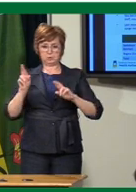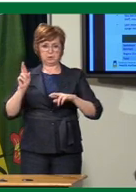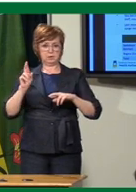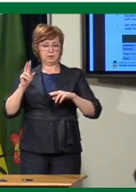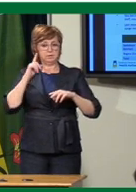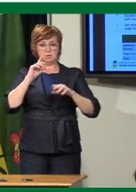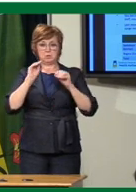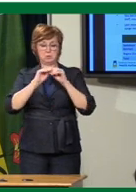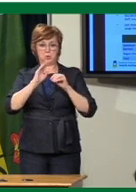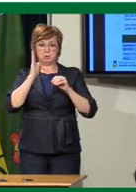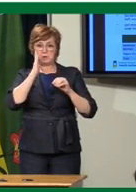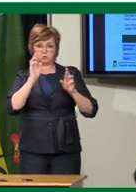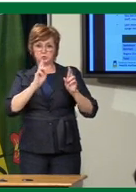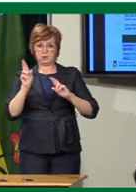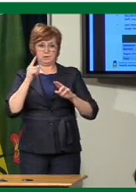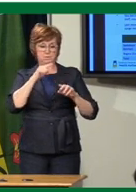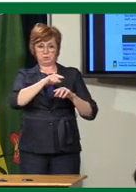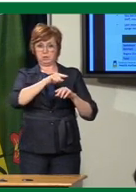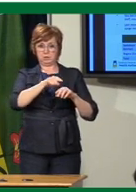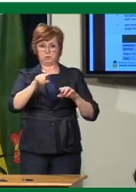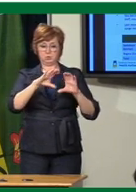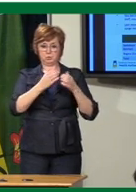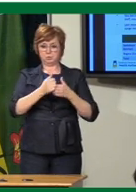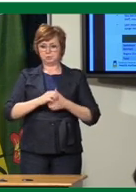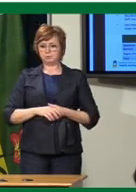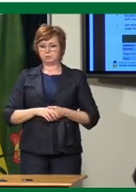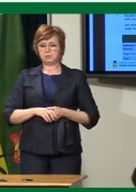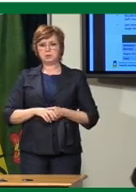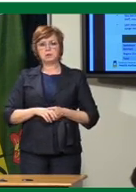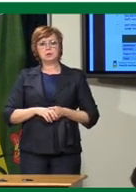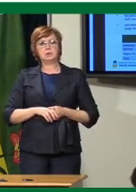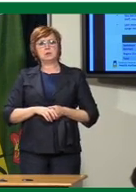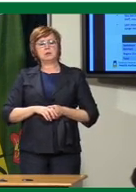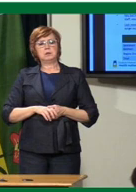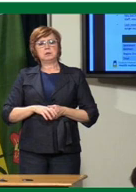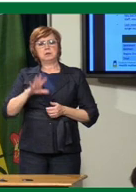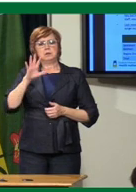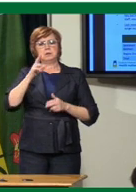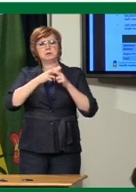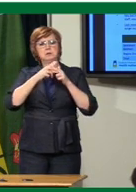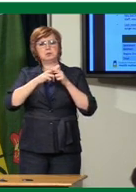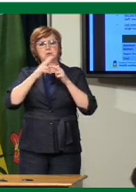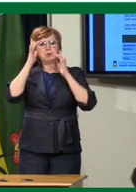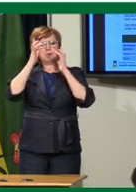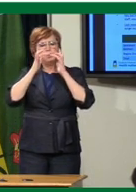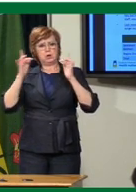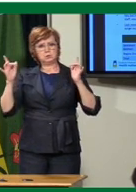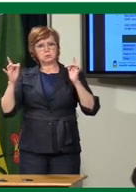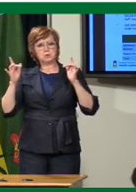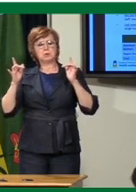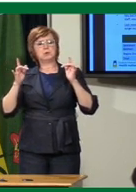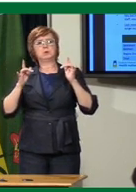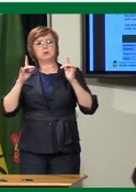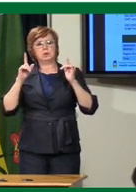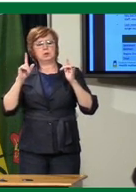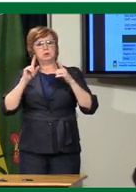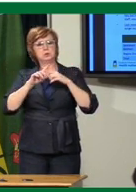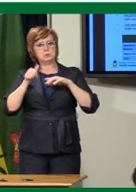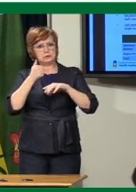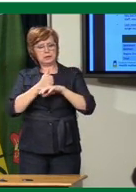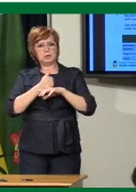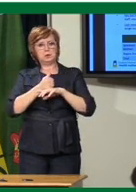to delivering services in a field hospital would require significant slowdown of services. And I'll just point